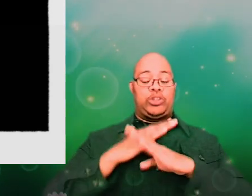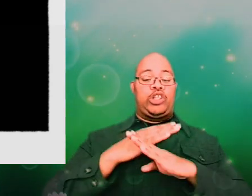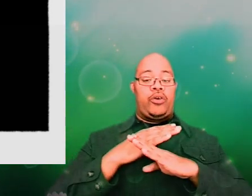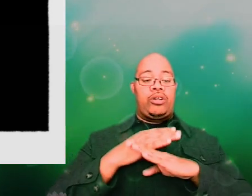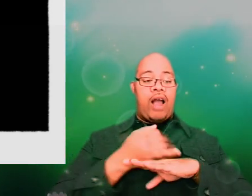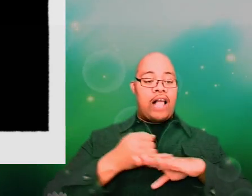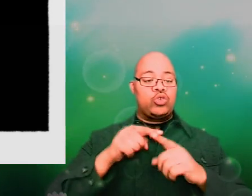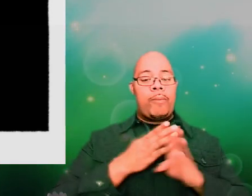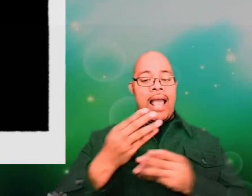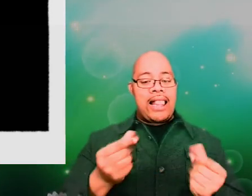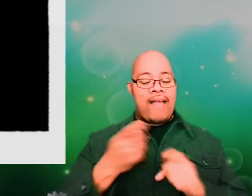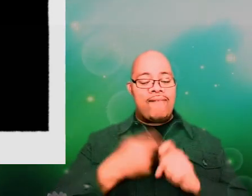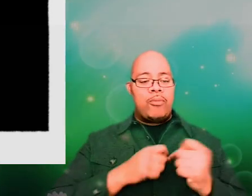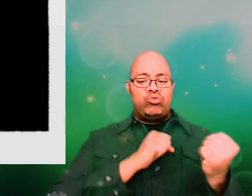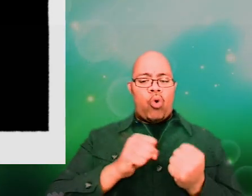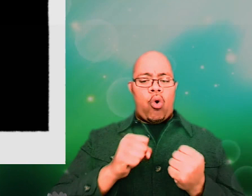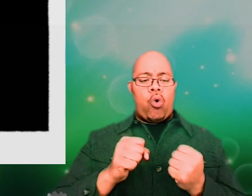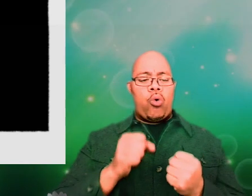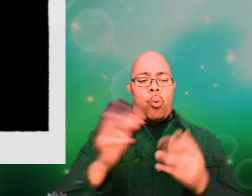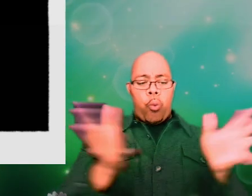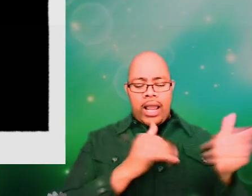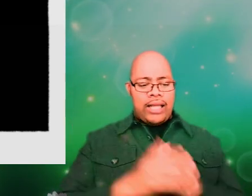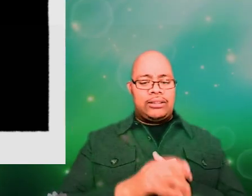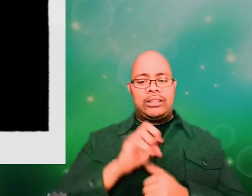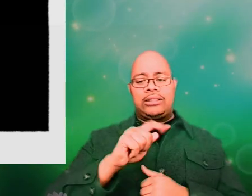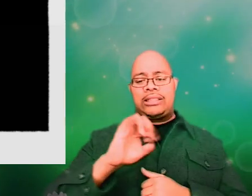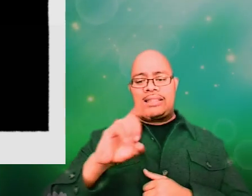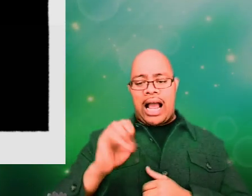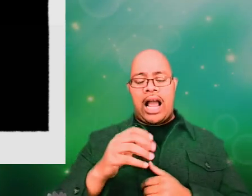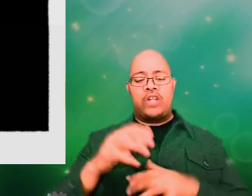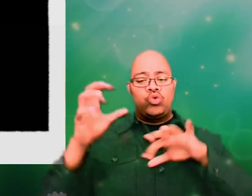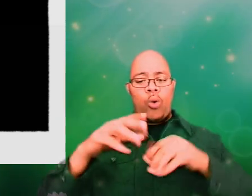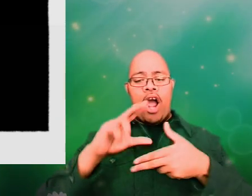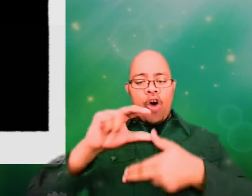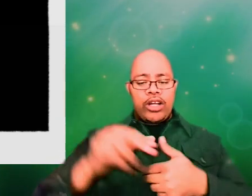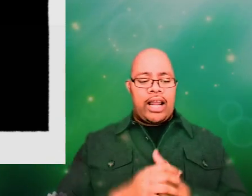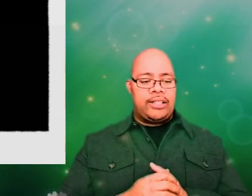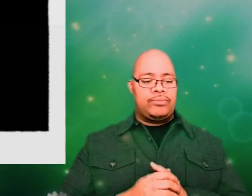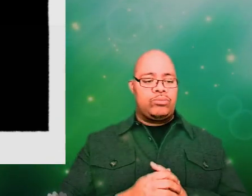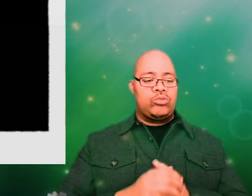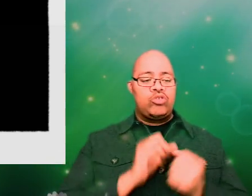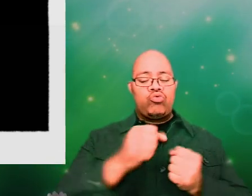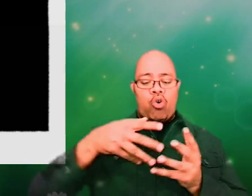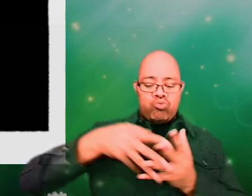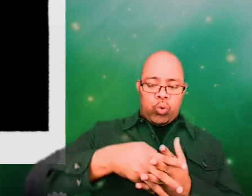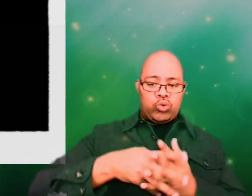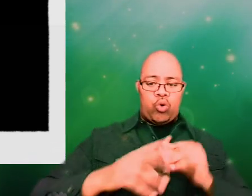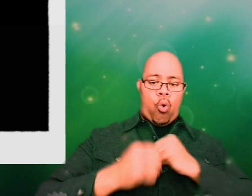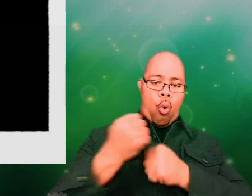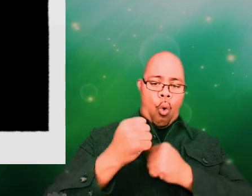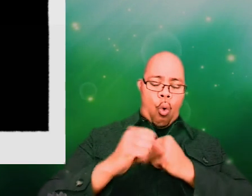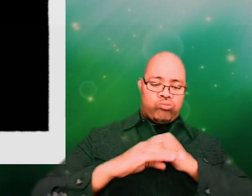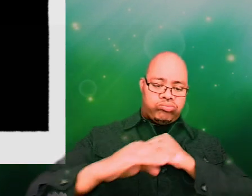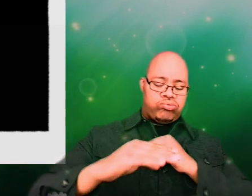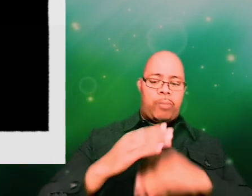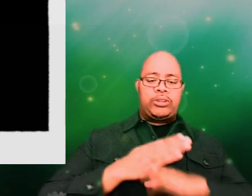to the mainland from powerful forces of wind, tide, storms, and hurricanes, strong roots that stabilize the shoreline as